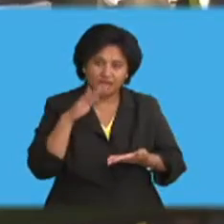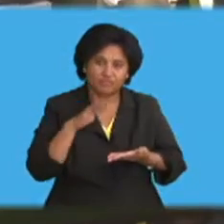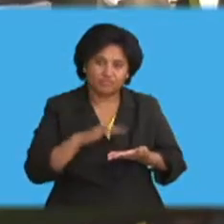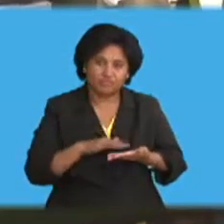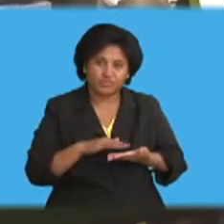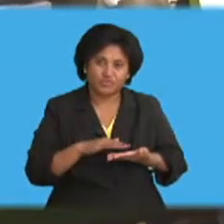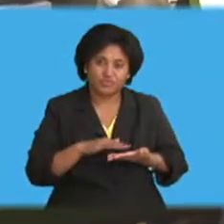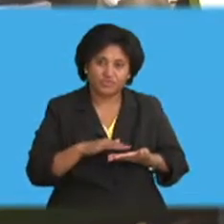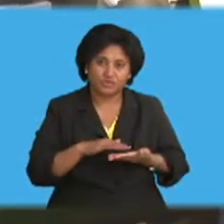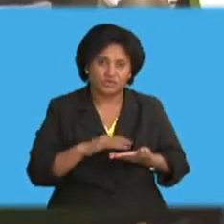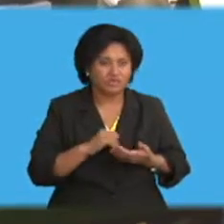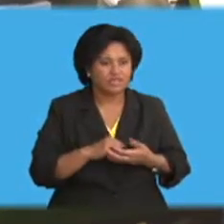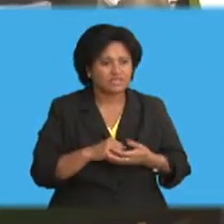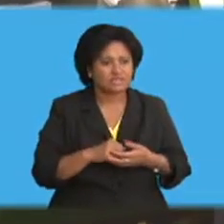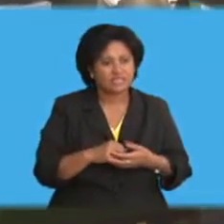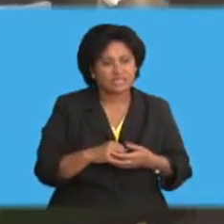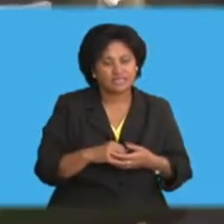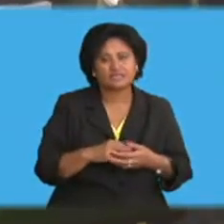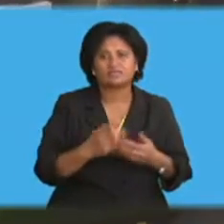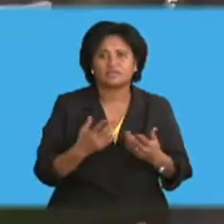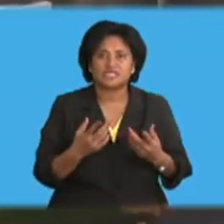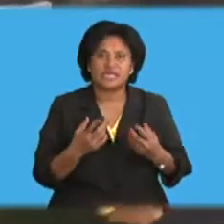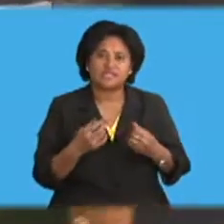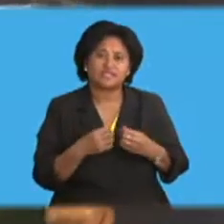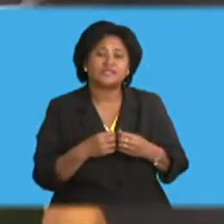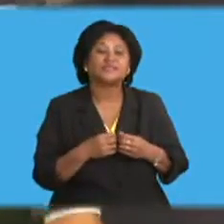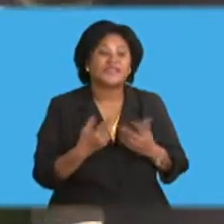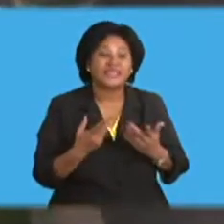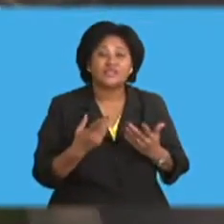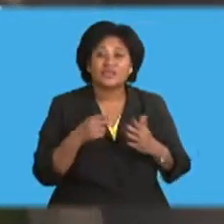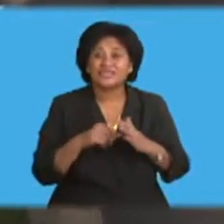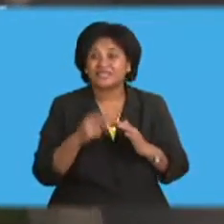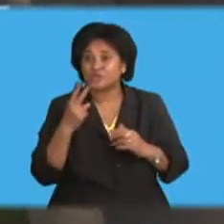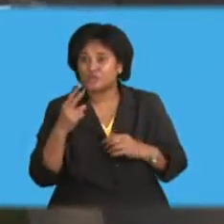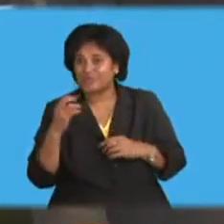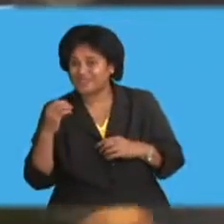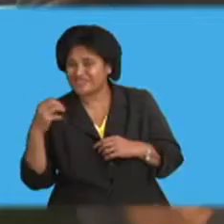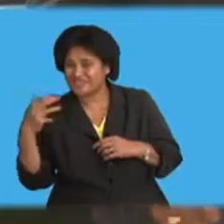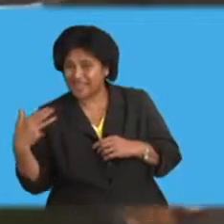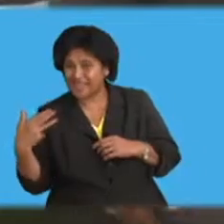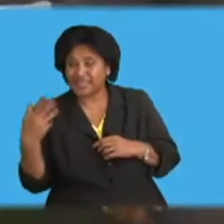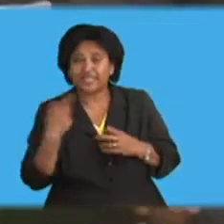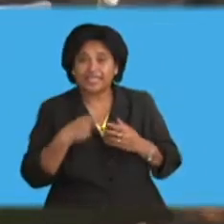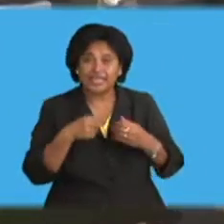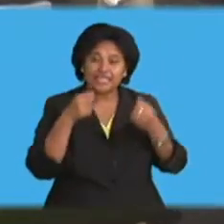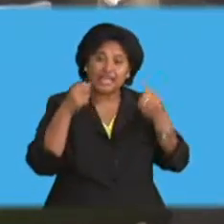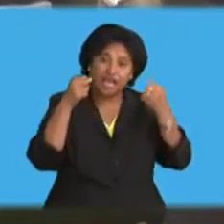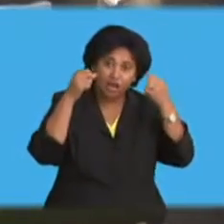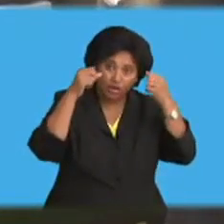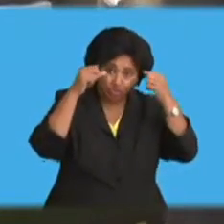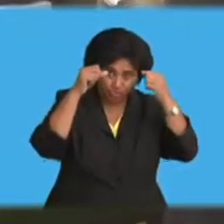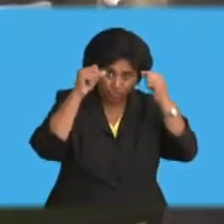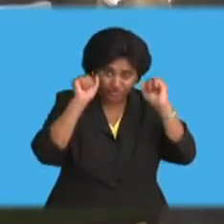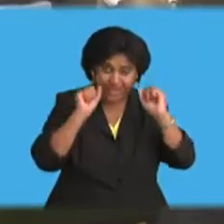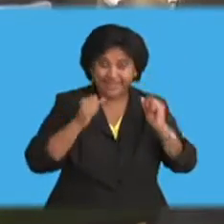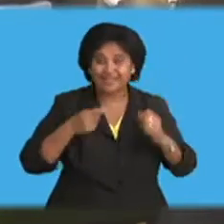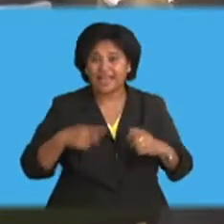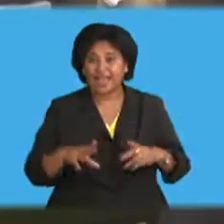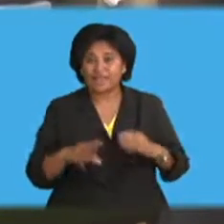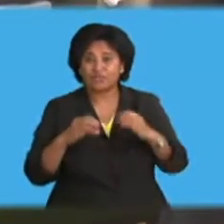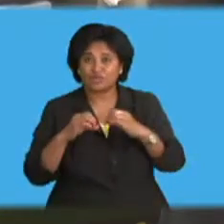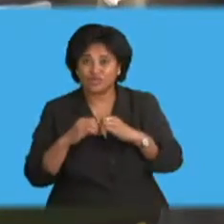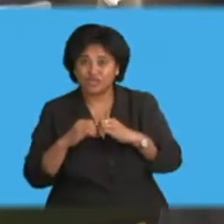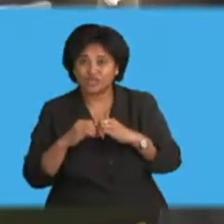in 2009. And I would start, Madam Speaker, with bovine brucellosis.